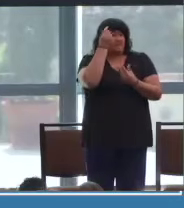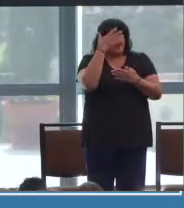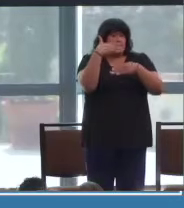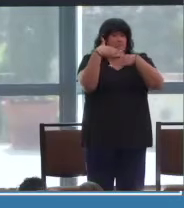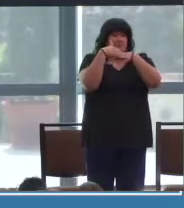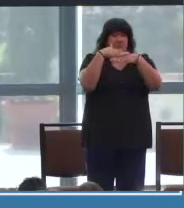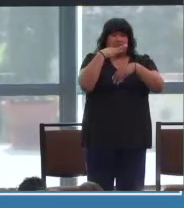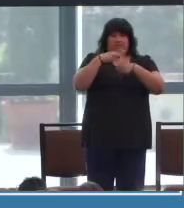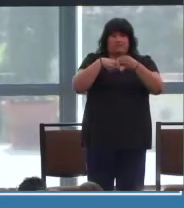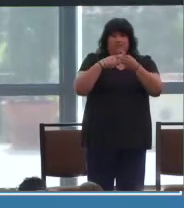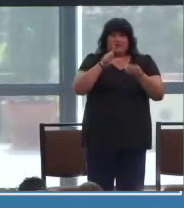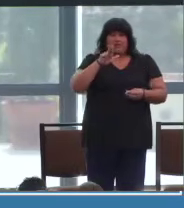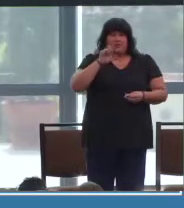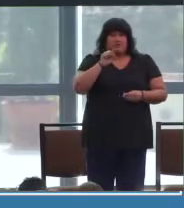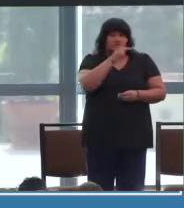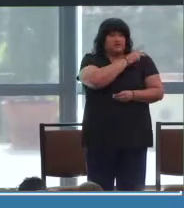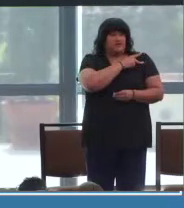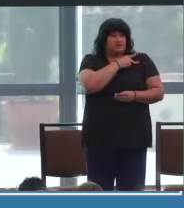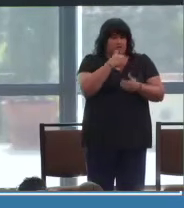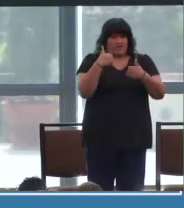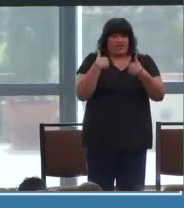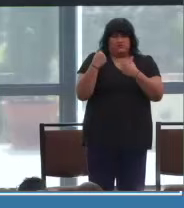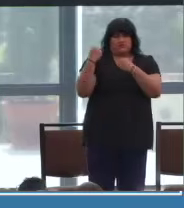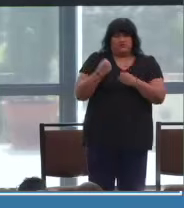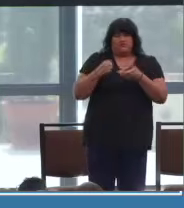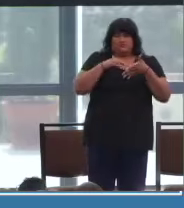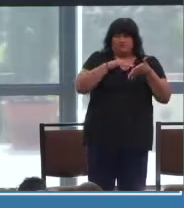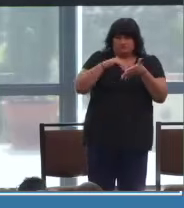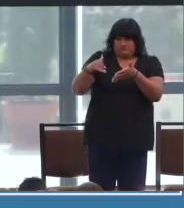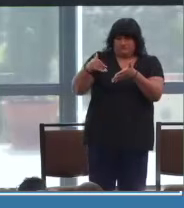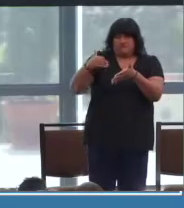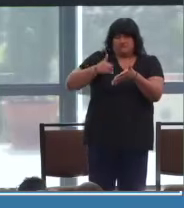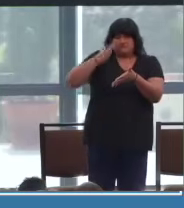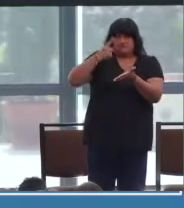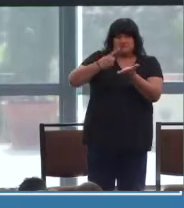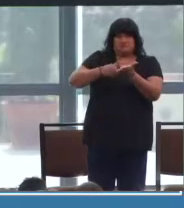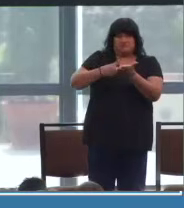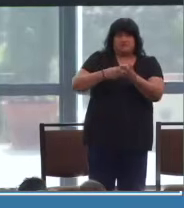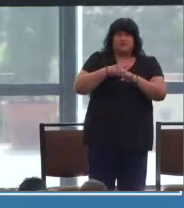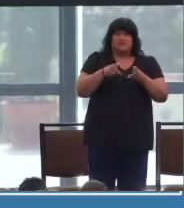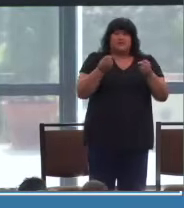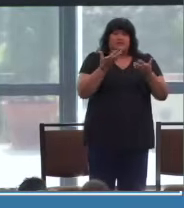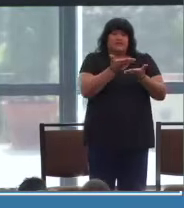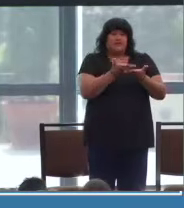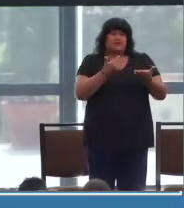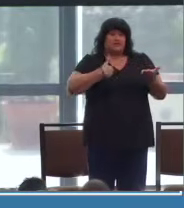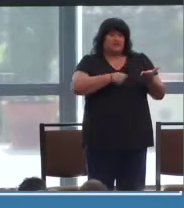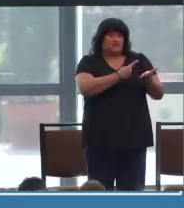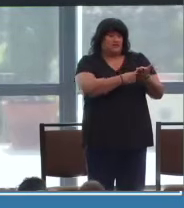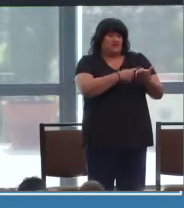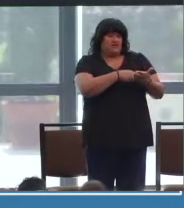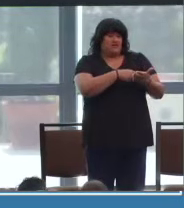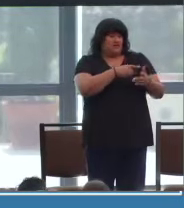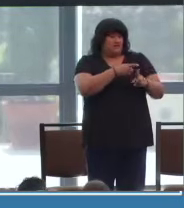about the studies that are really strong, good studies that we do have. But a lot of the things that we'll be talking about come